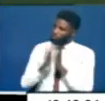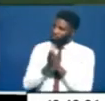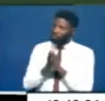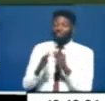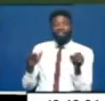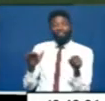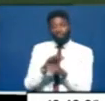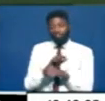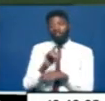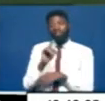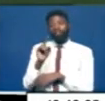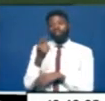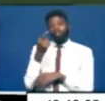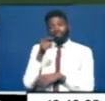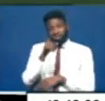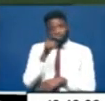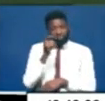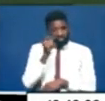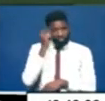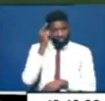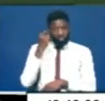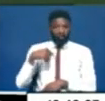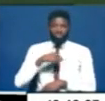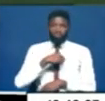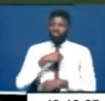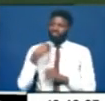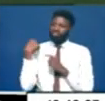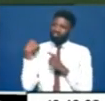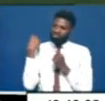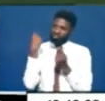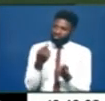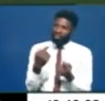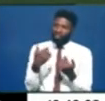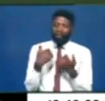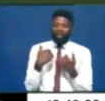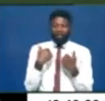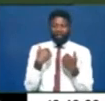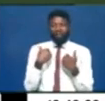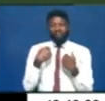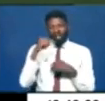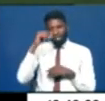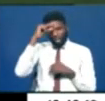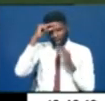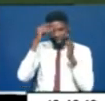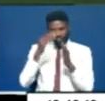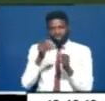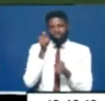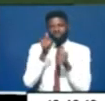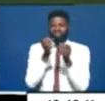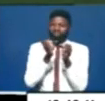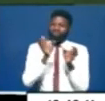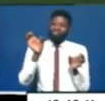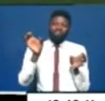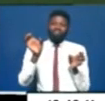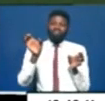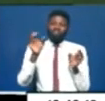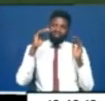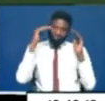First of all, you must realize that we have had a very polarizing regime in Narok as far as the county is concerned. Mm. You got a